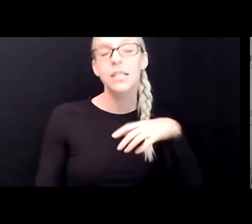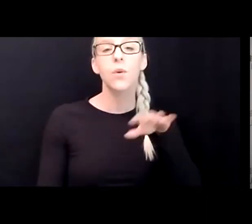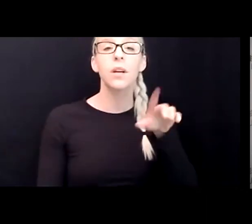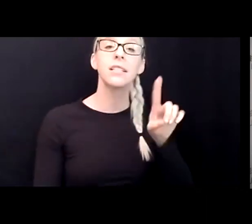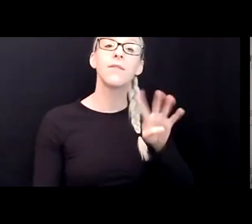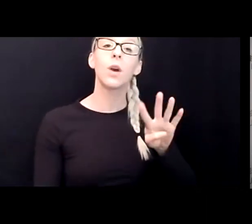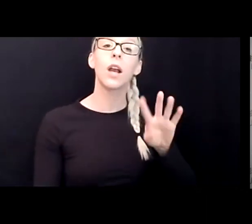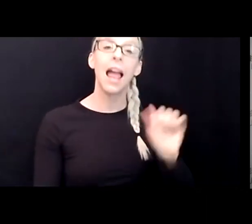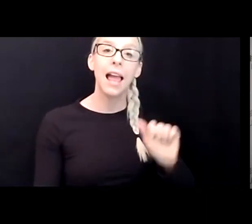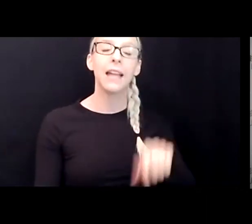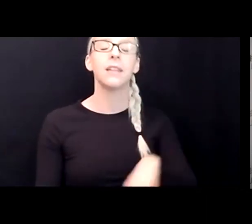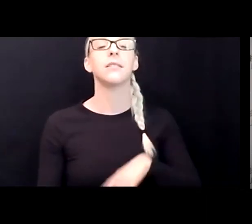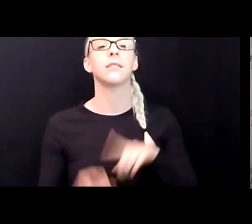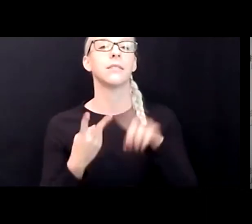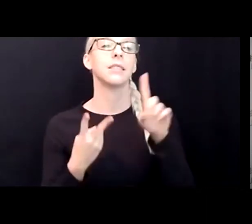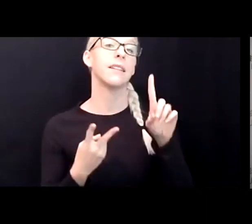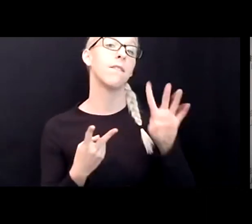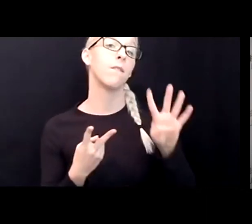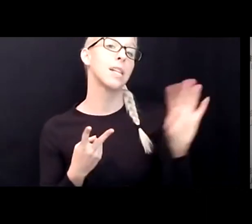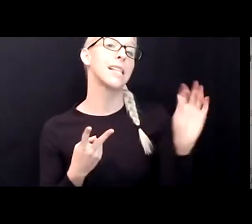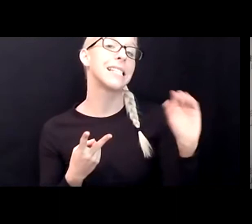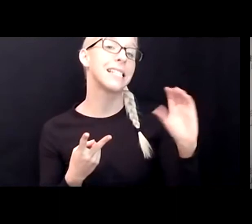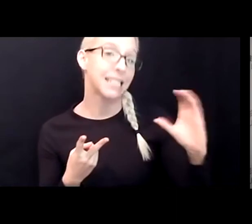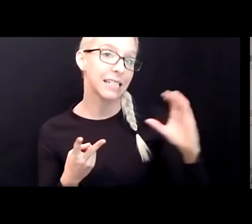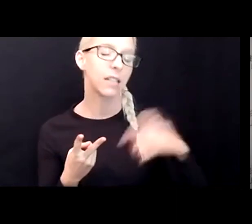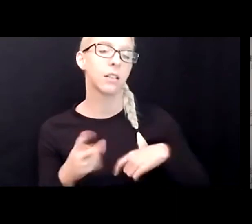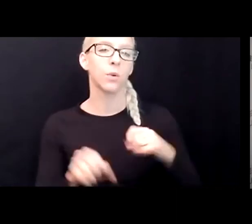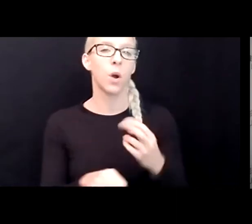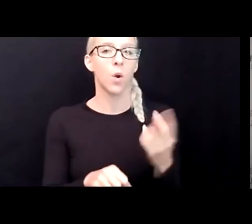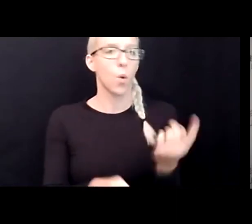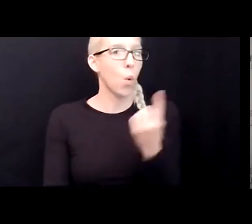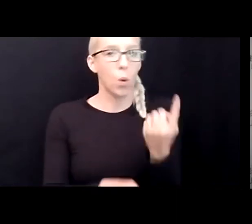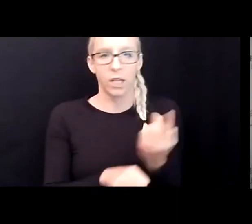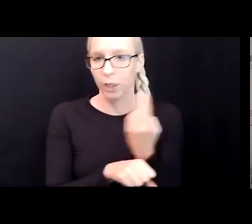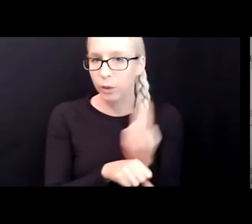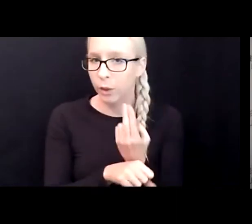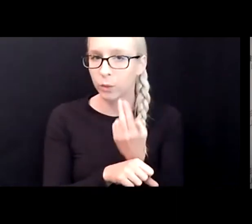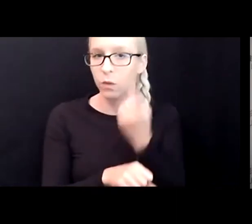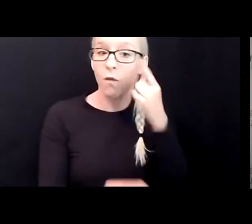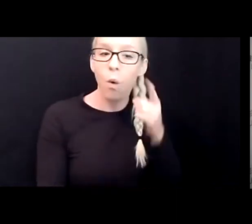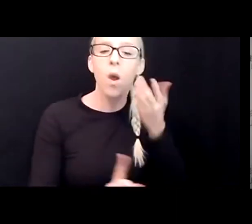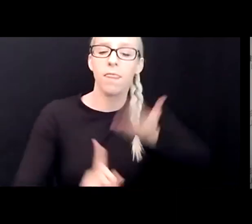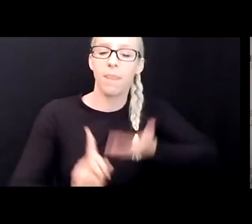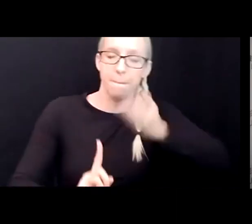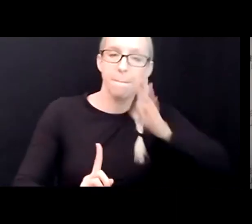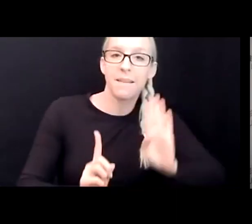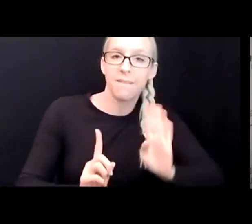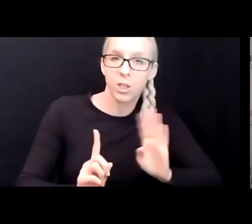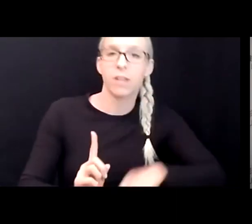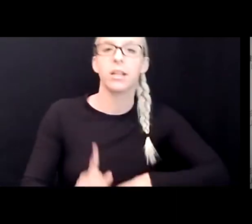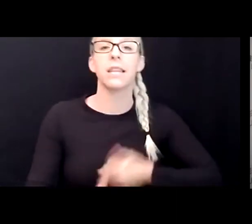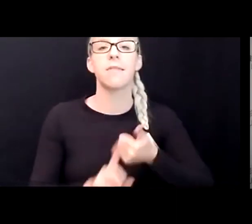a D4C, you can still only use those funds for the beneficiary themselves. You can't benefit a